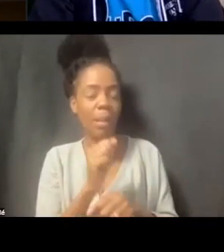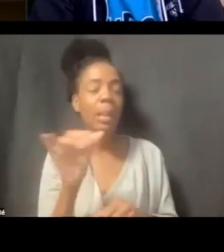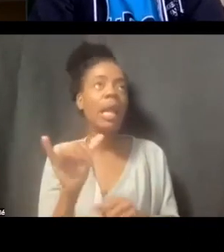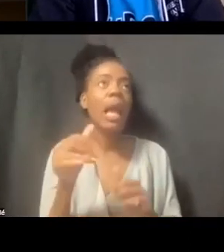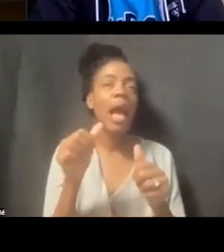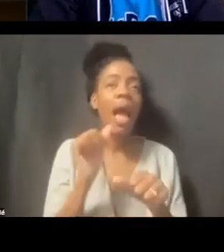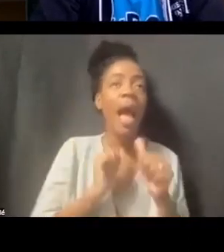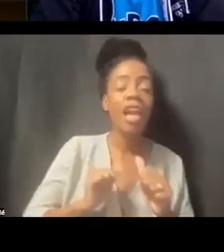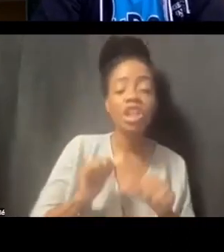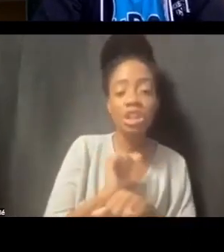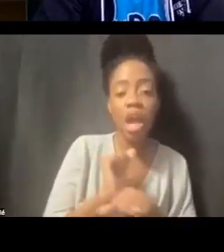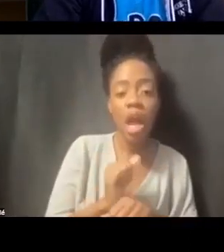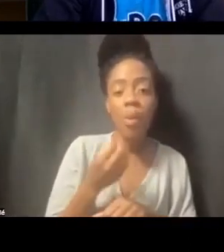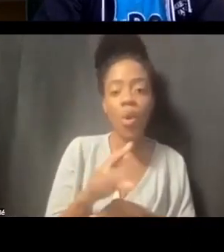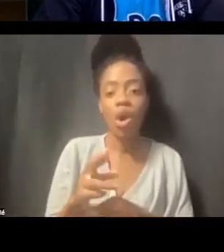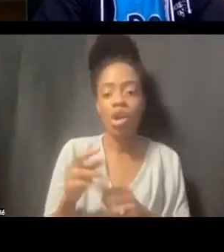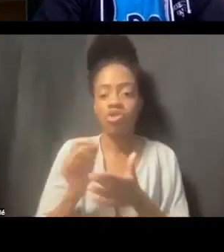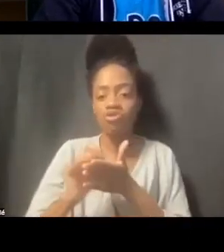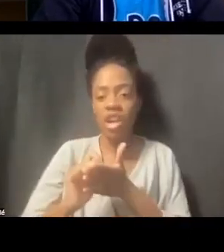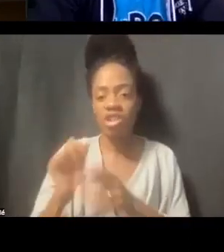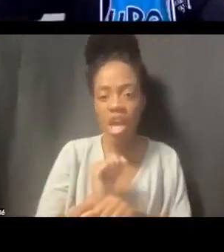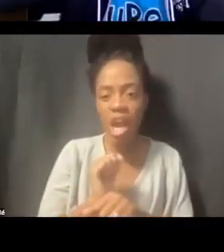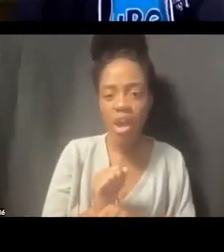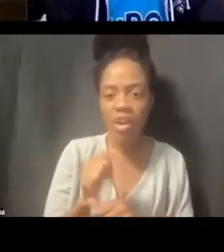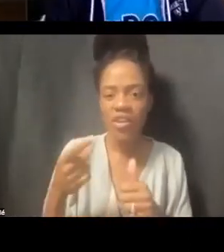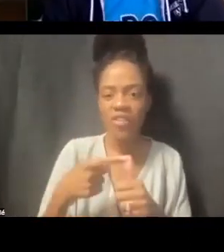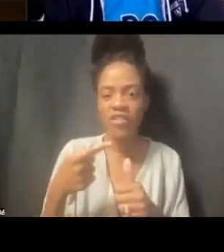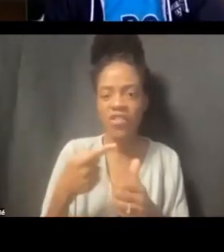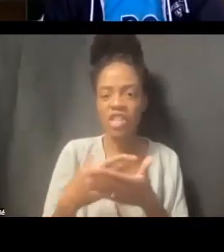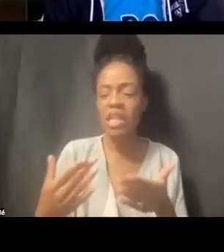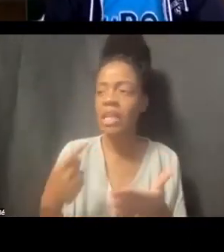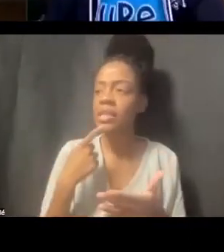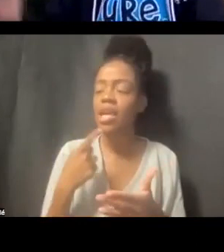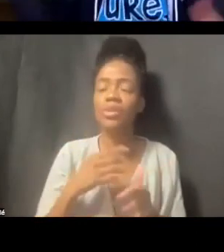get a job writing a pilot, and the first thing they'll say is, it'll never happen.